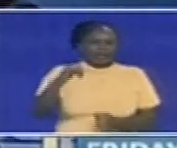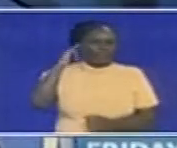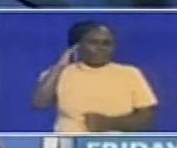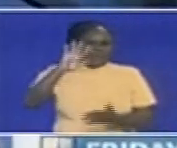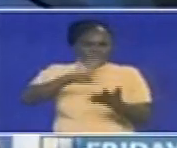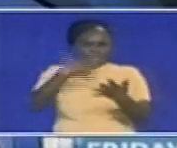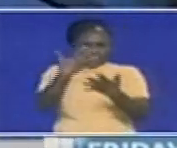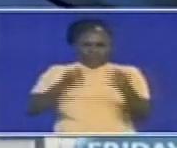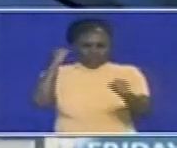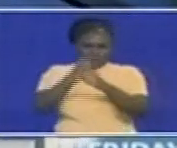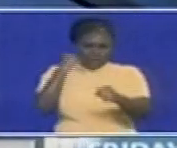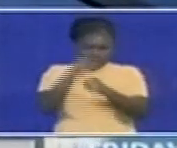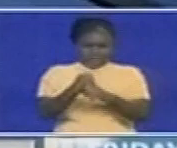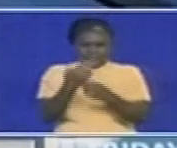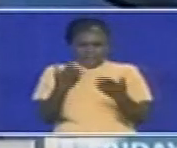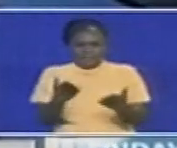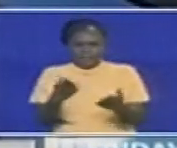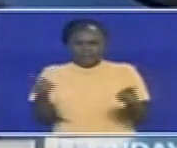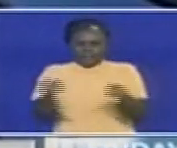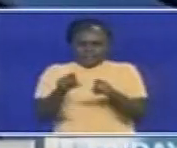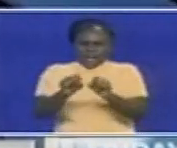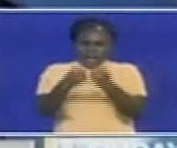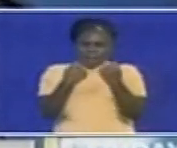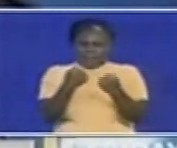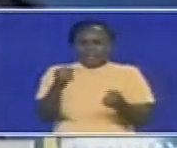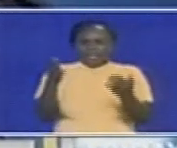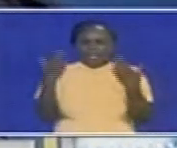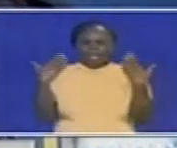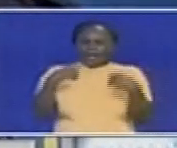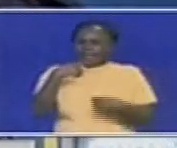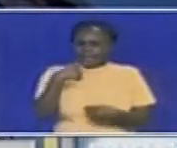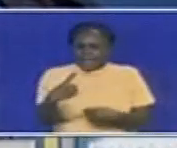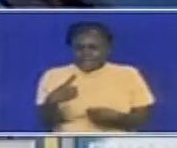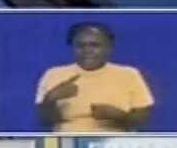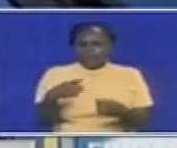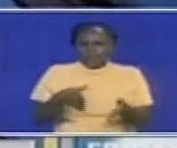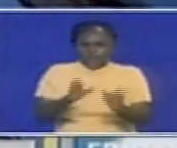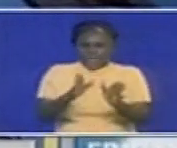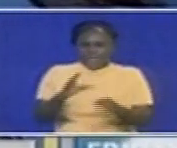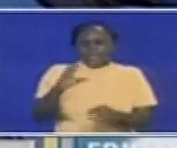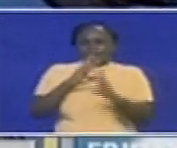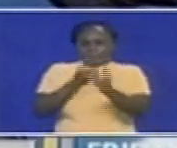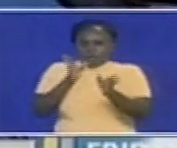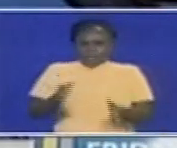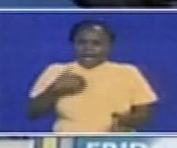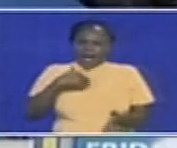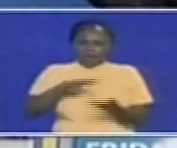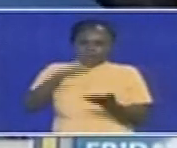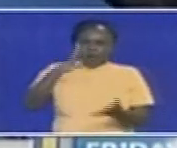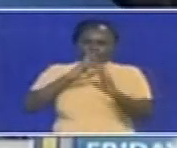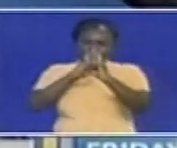network operating scene. Now, the three will run on Airtel Kenya's infrastructure. And here is KTN's Adelaide Chiangole with the rest of that